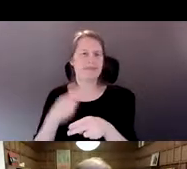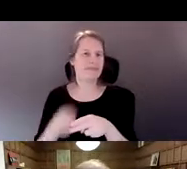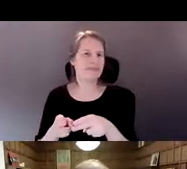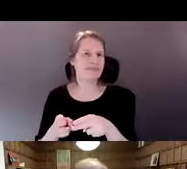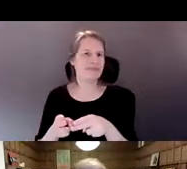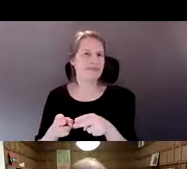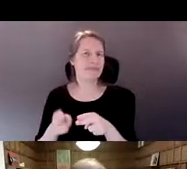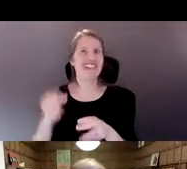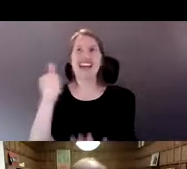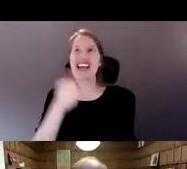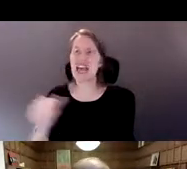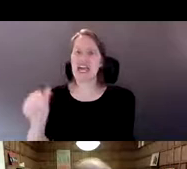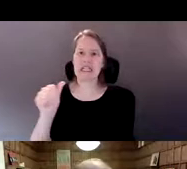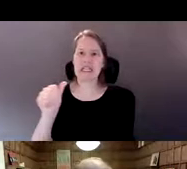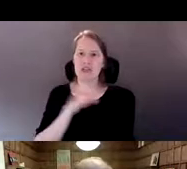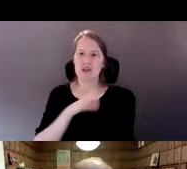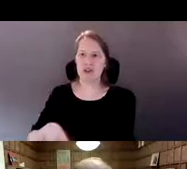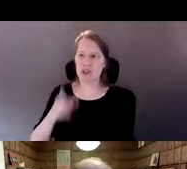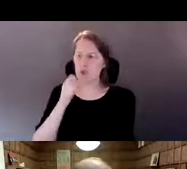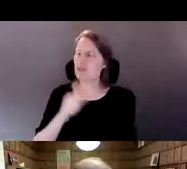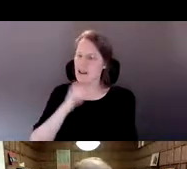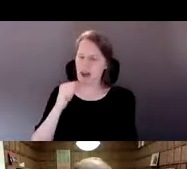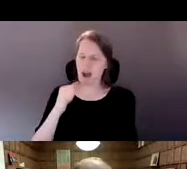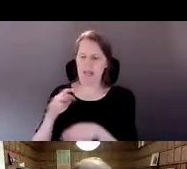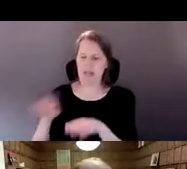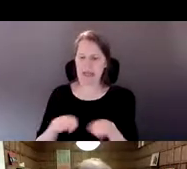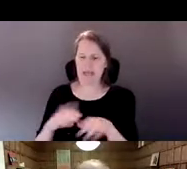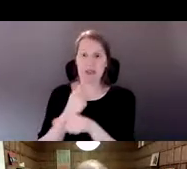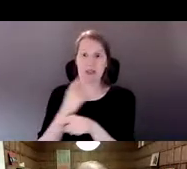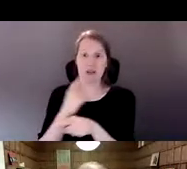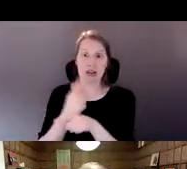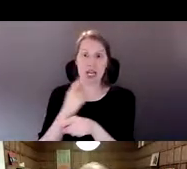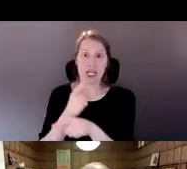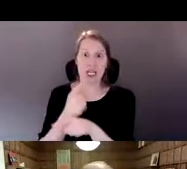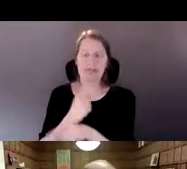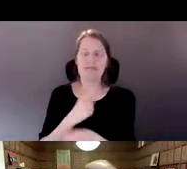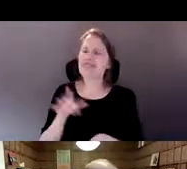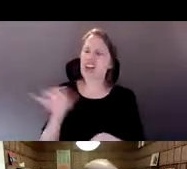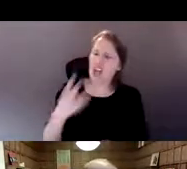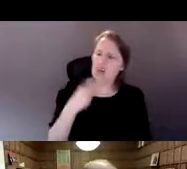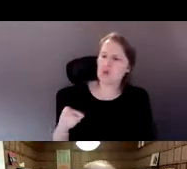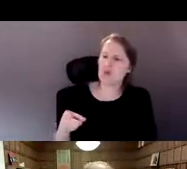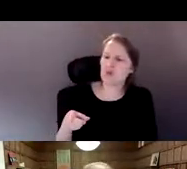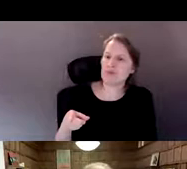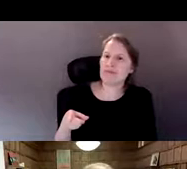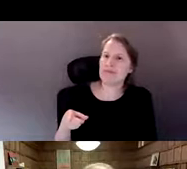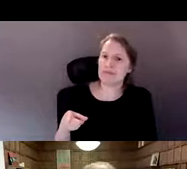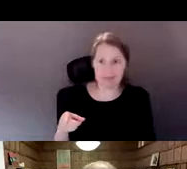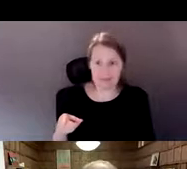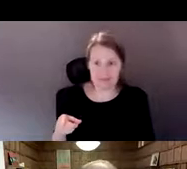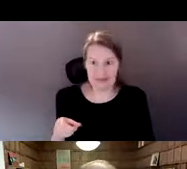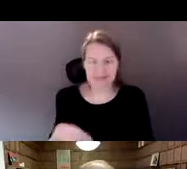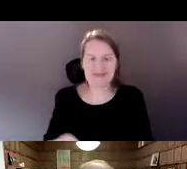of any Christian's incorrect relationship to the world in terms of Judaism. And that's